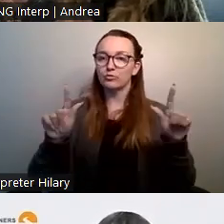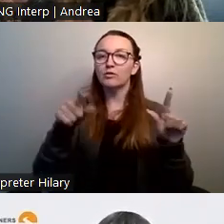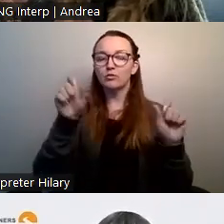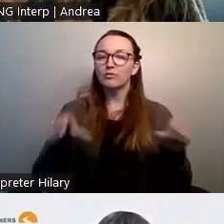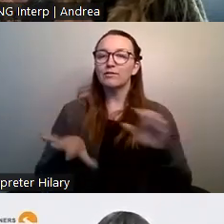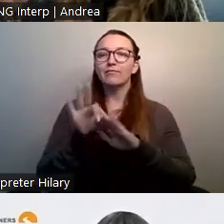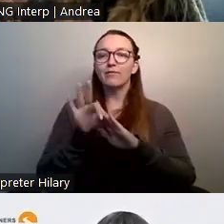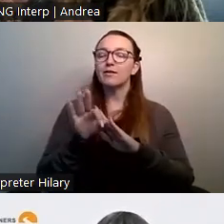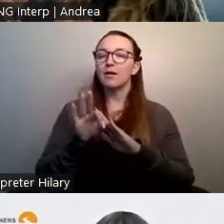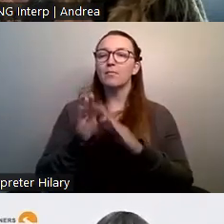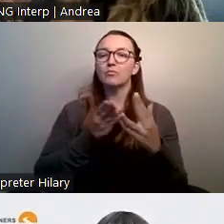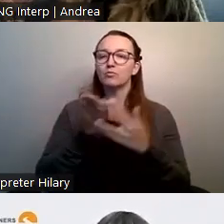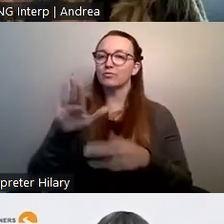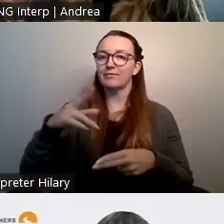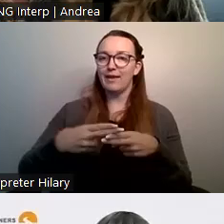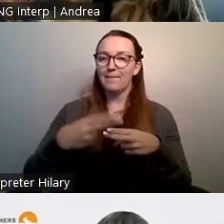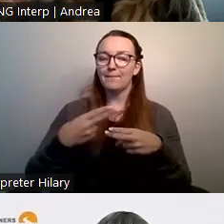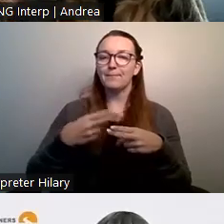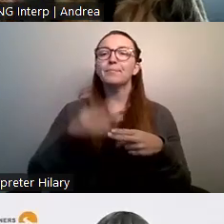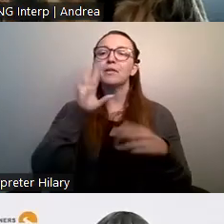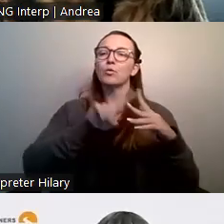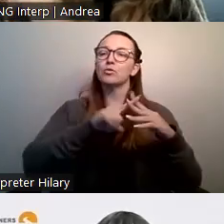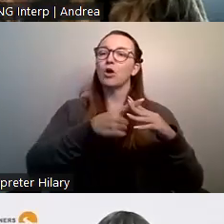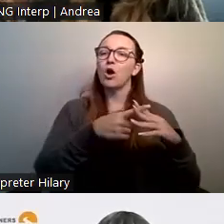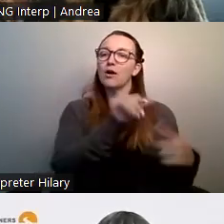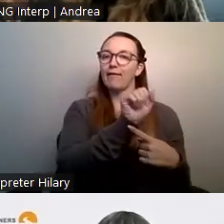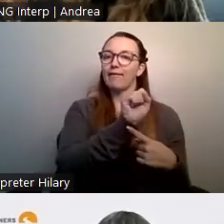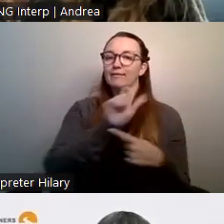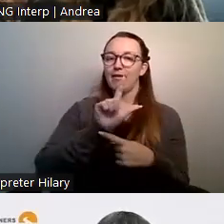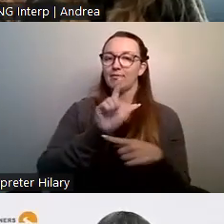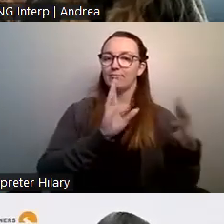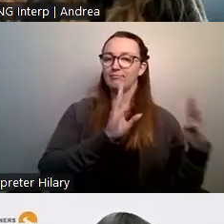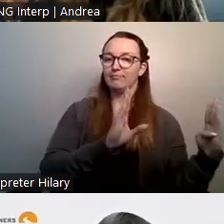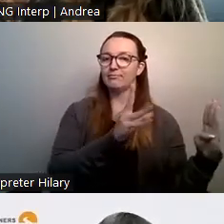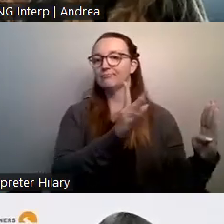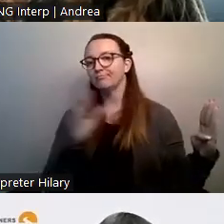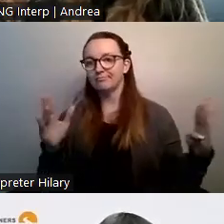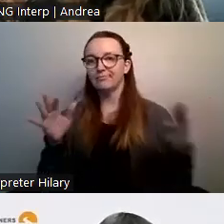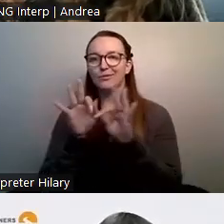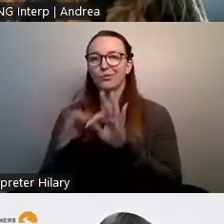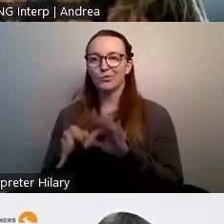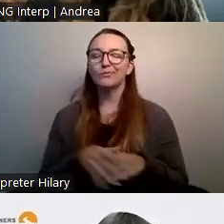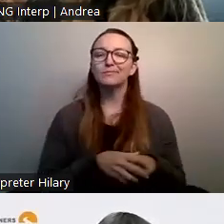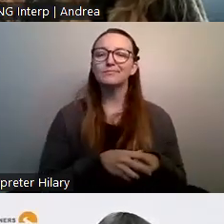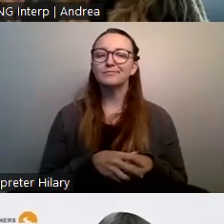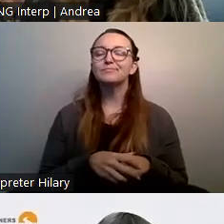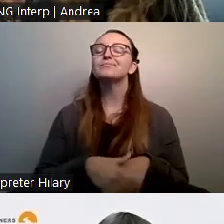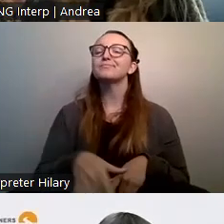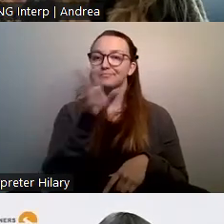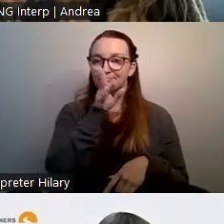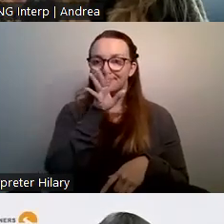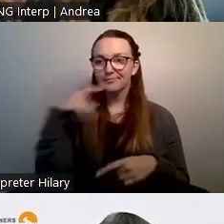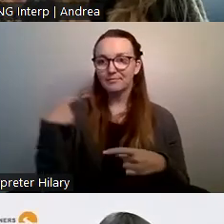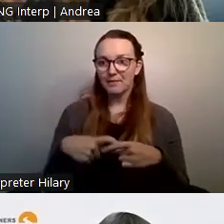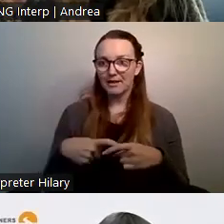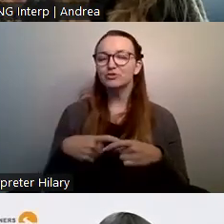them by their name, which will start by ASL. And then interpreters. Muy bien, si se está uniendo a esta sesión